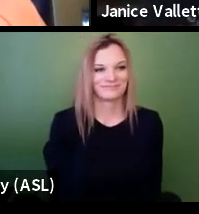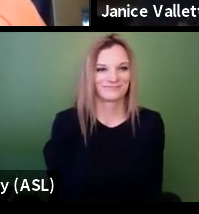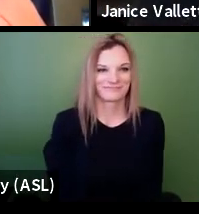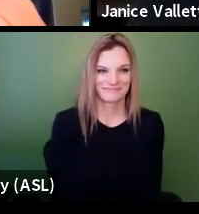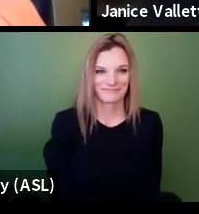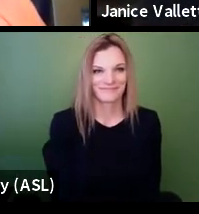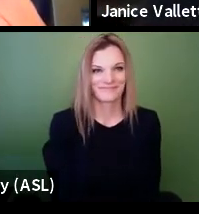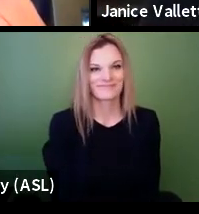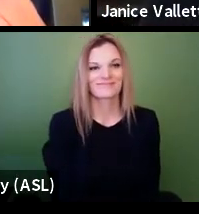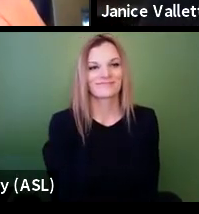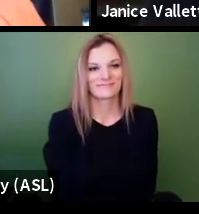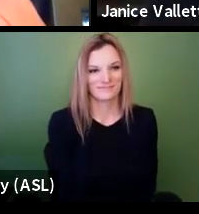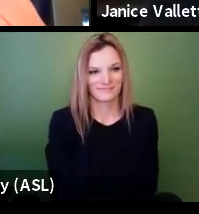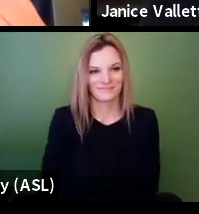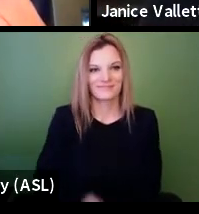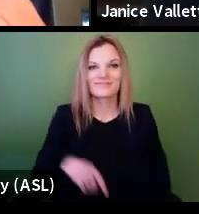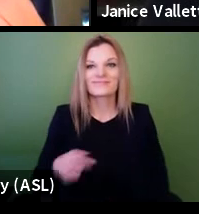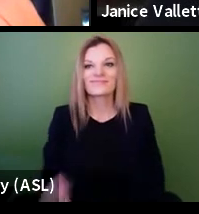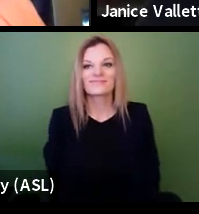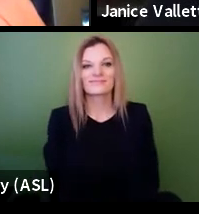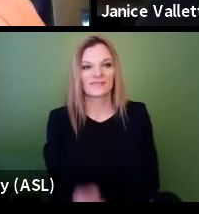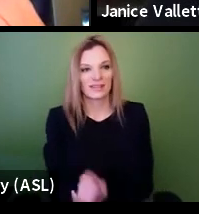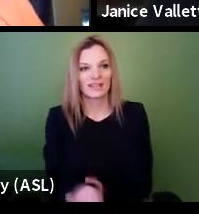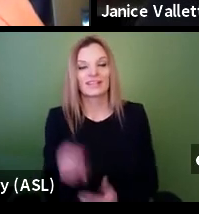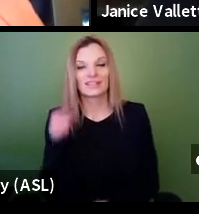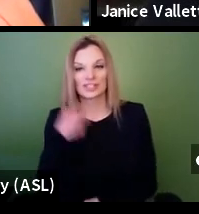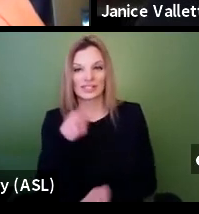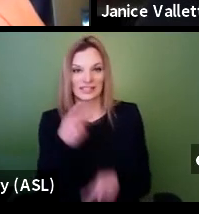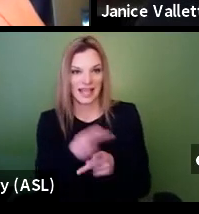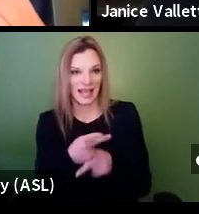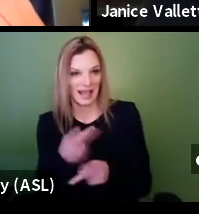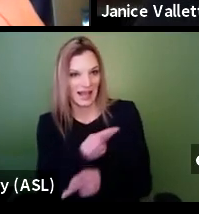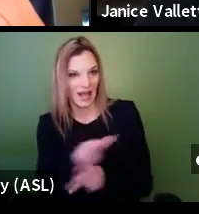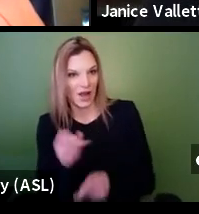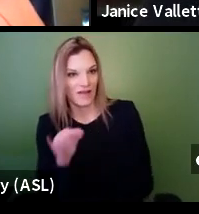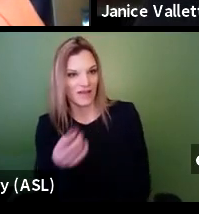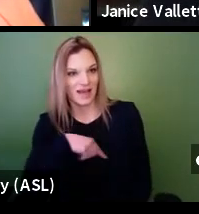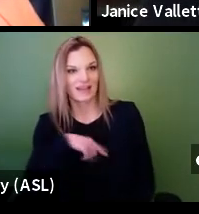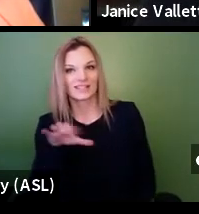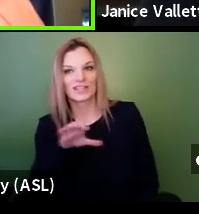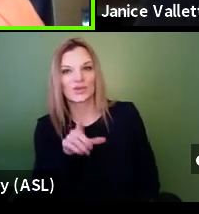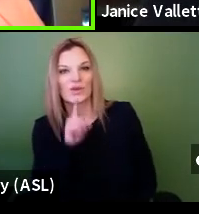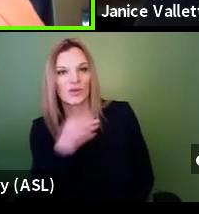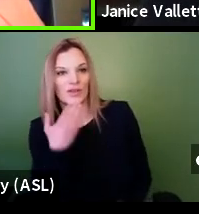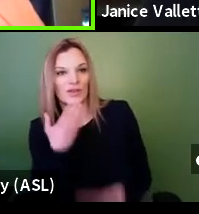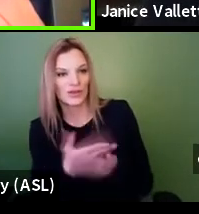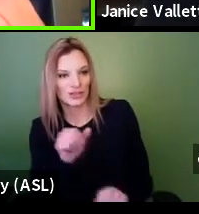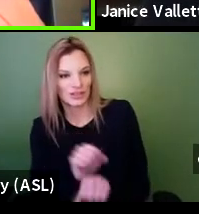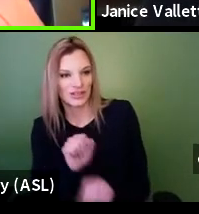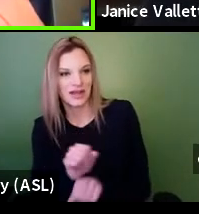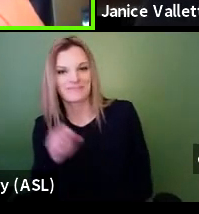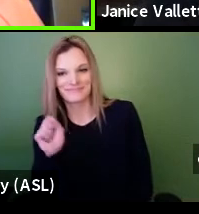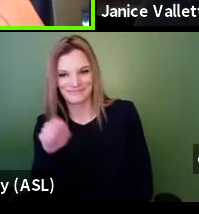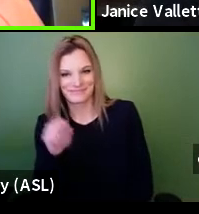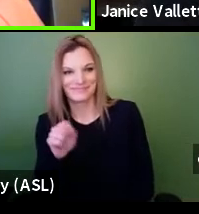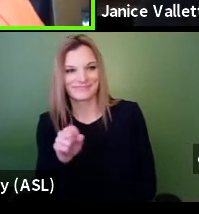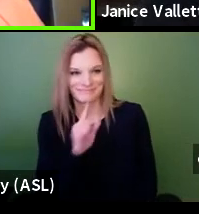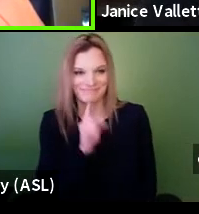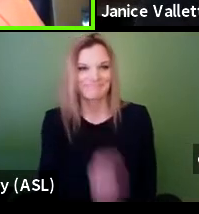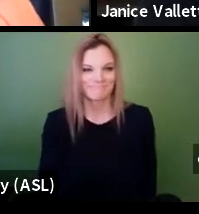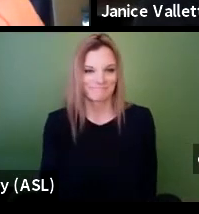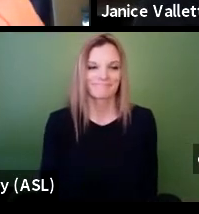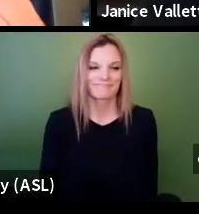She's taking care of us, Steve, right? She's taking care and doing a very good job, too. And she is, yes. I